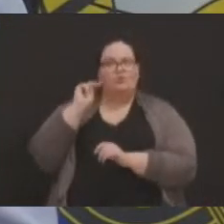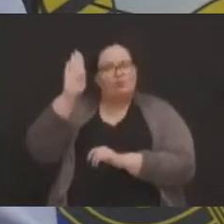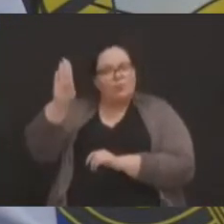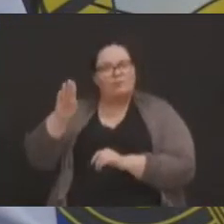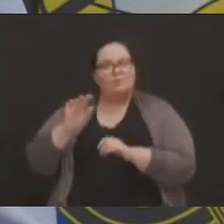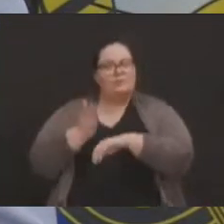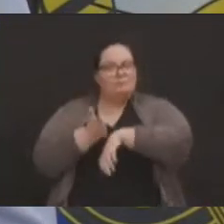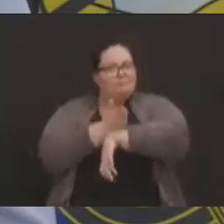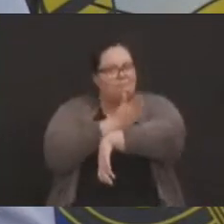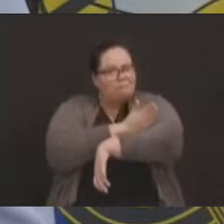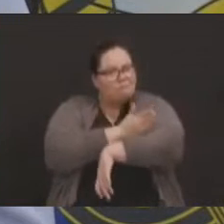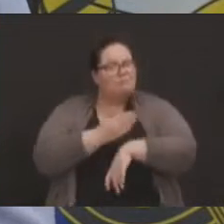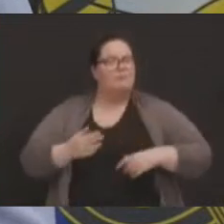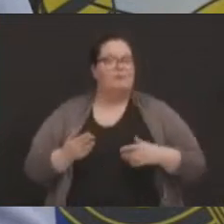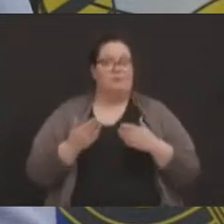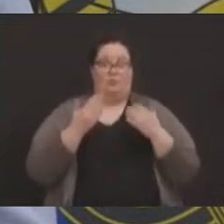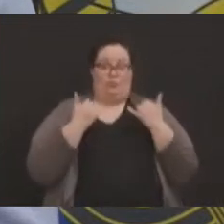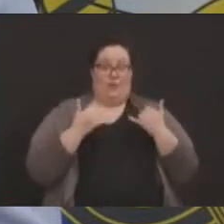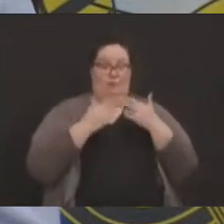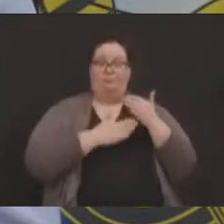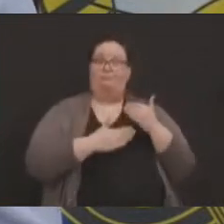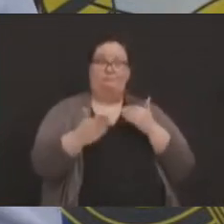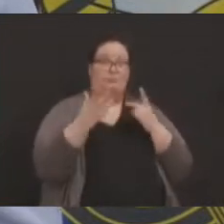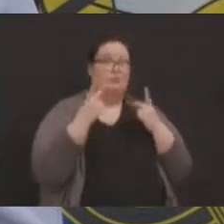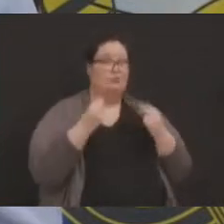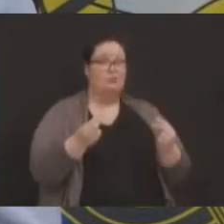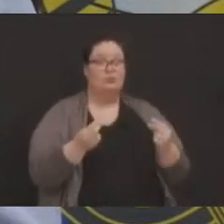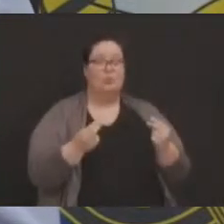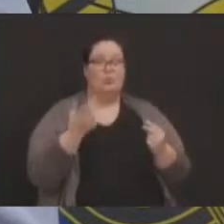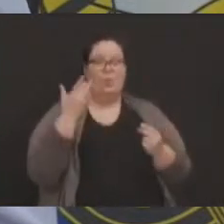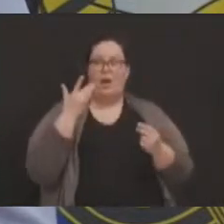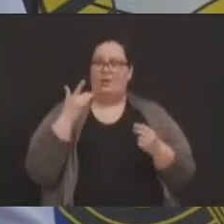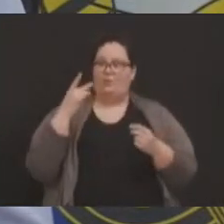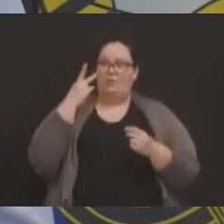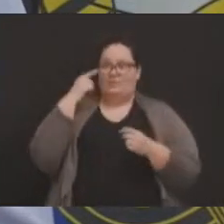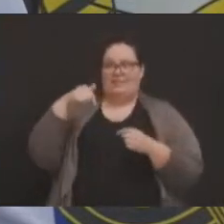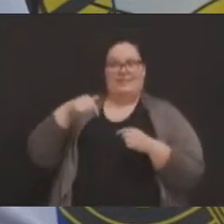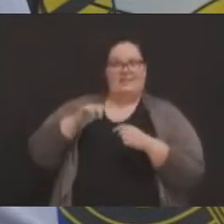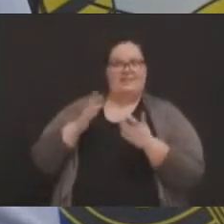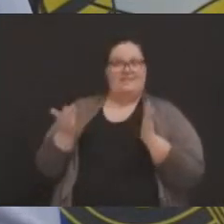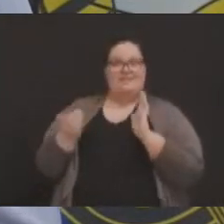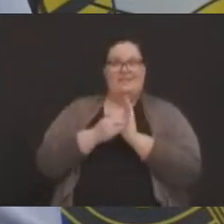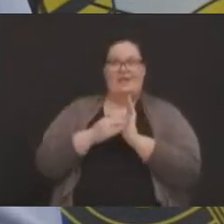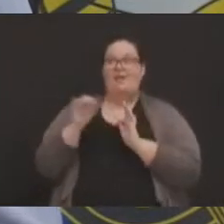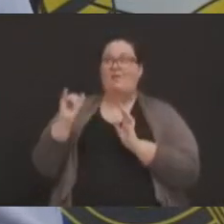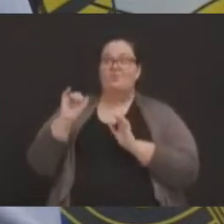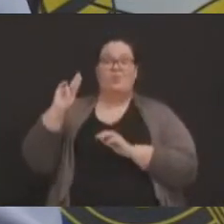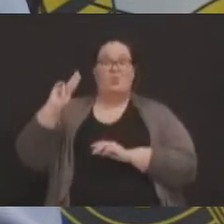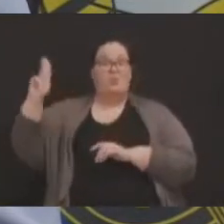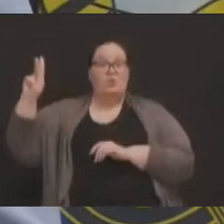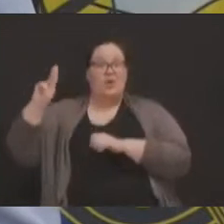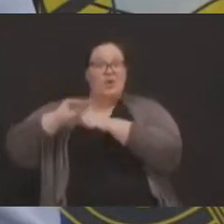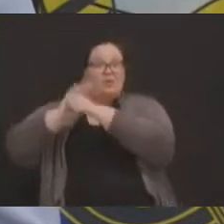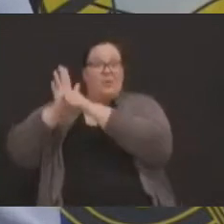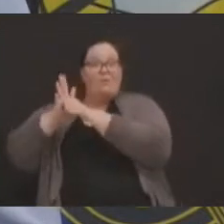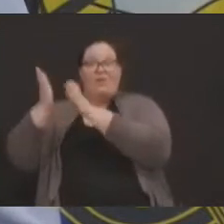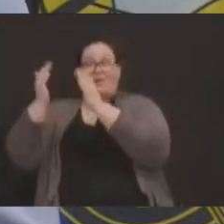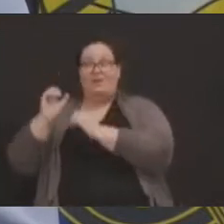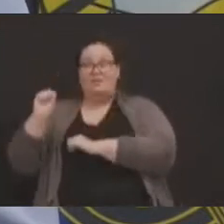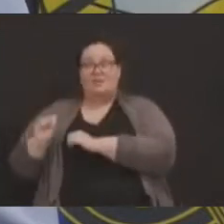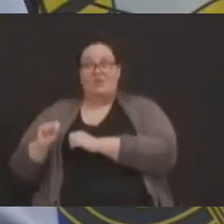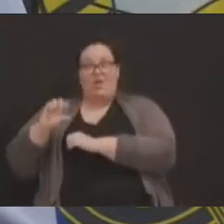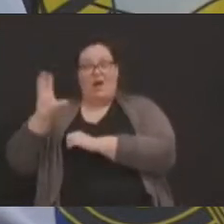prevent the variants from spreading, and so we can do our vaccine rollout program so that we can protect as many New Brunswickers as possible. So yes,